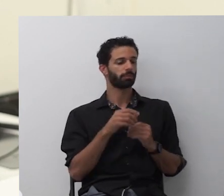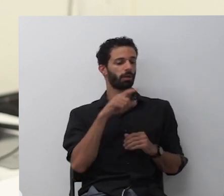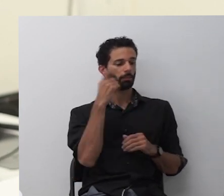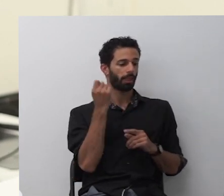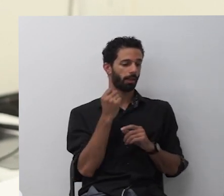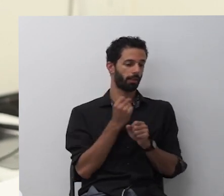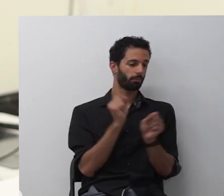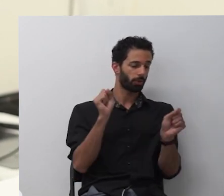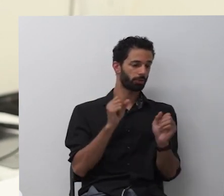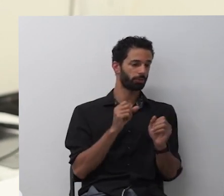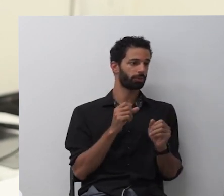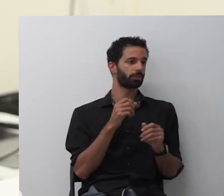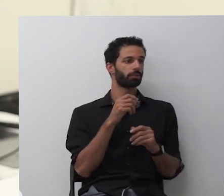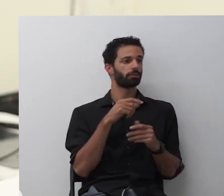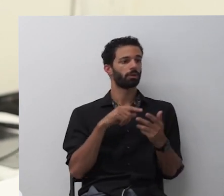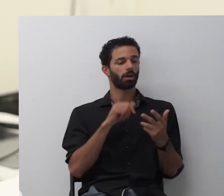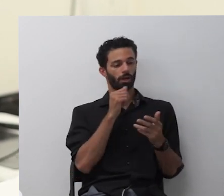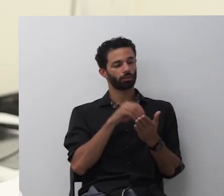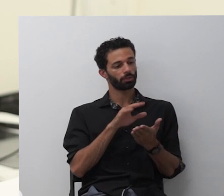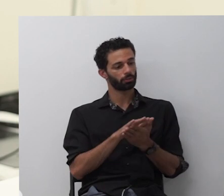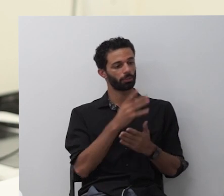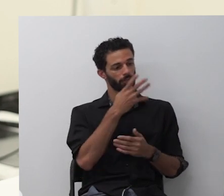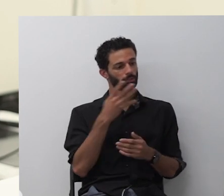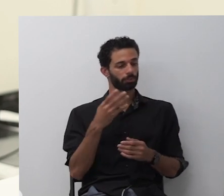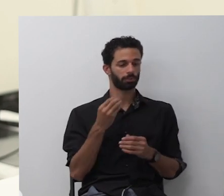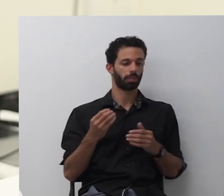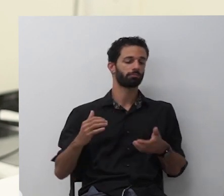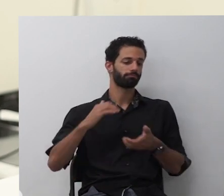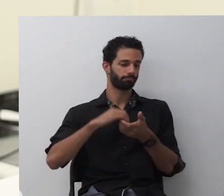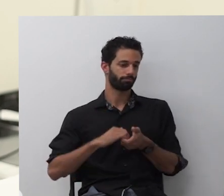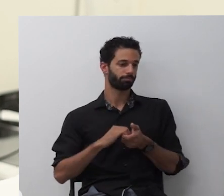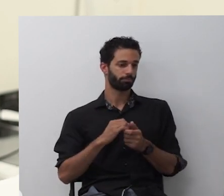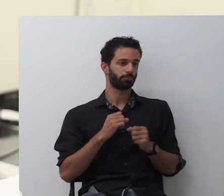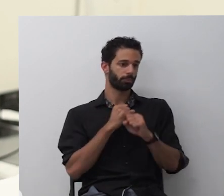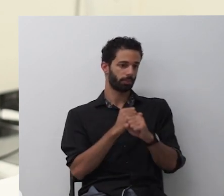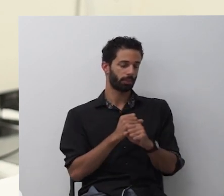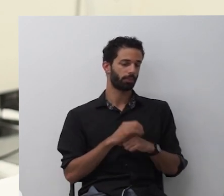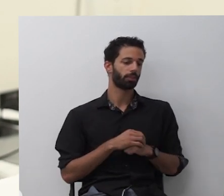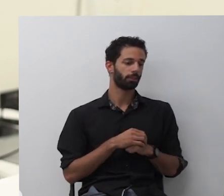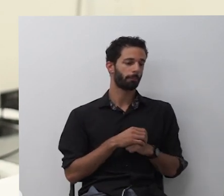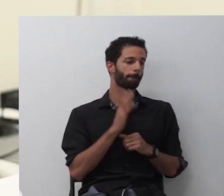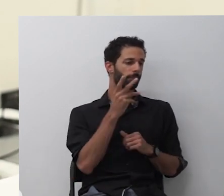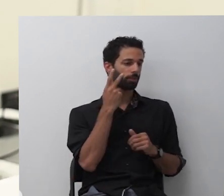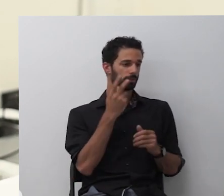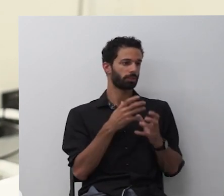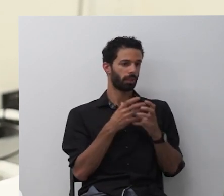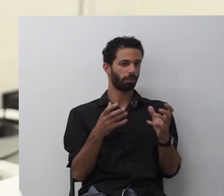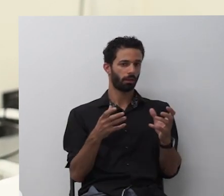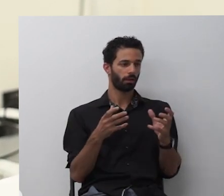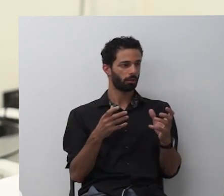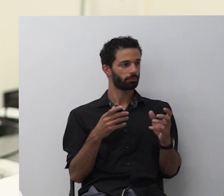migrants, and cross-racial solidarity. So hopefully you'll see and hear a lot of those echoes.